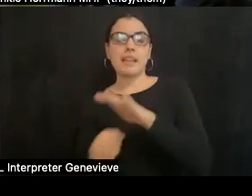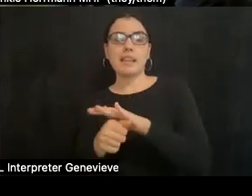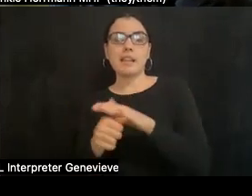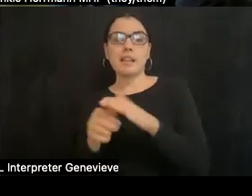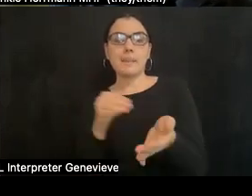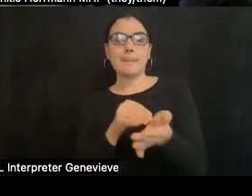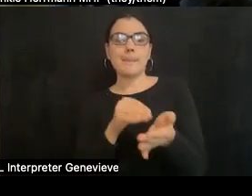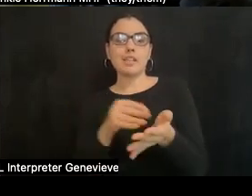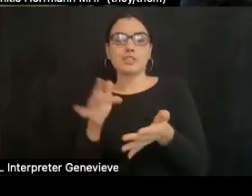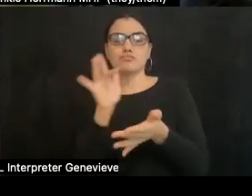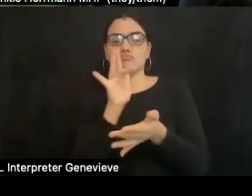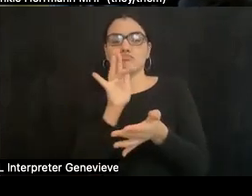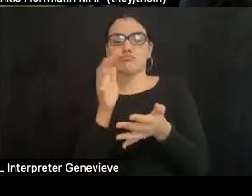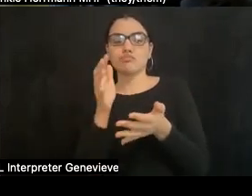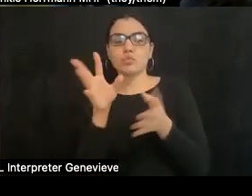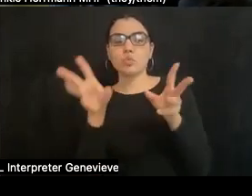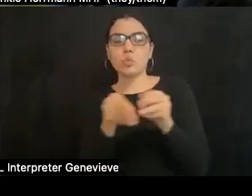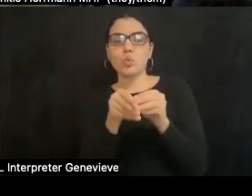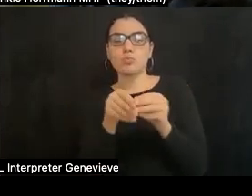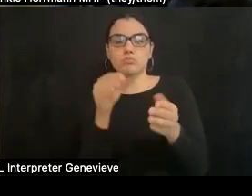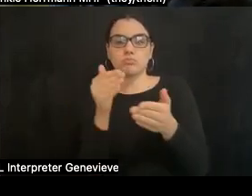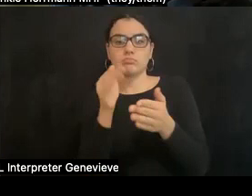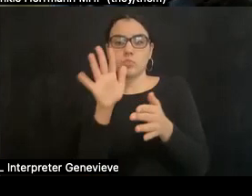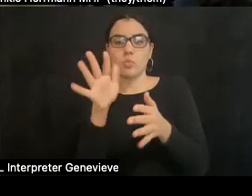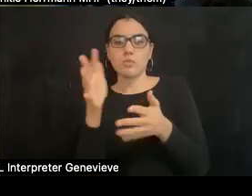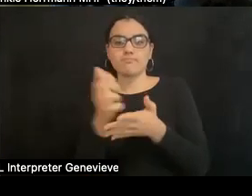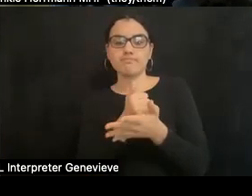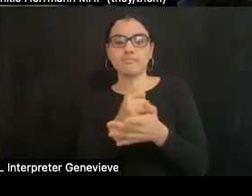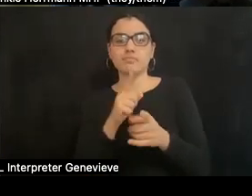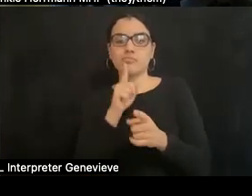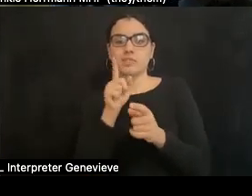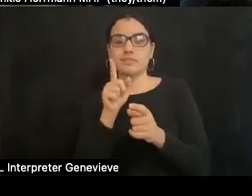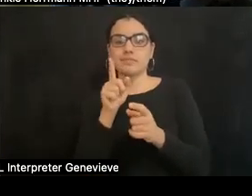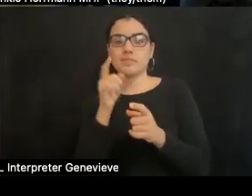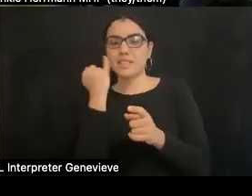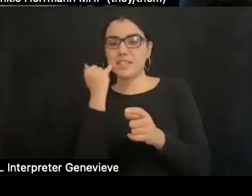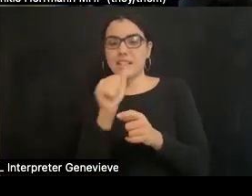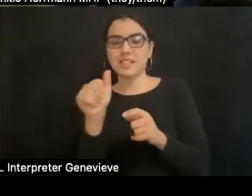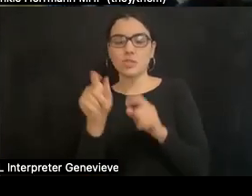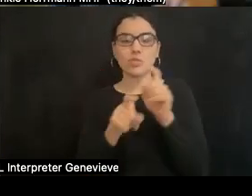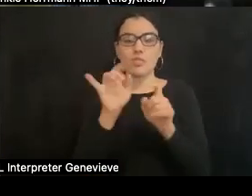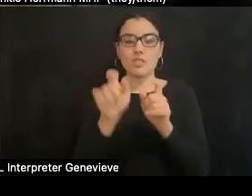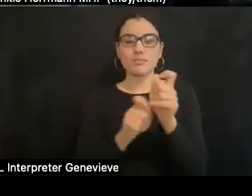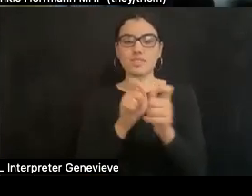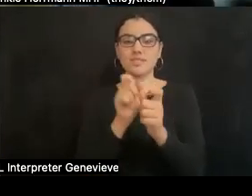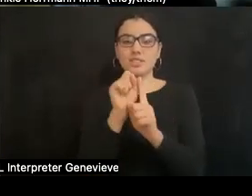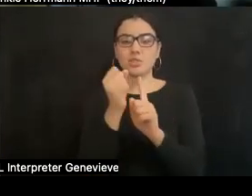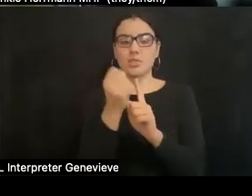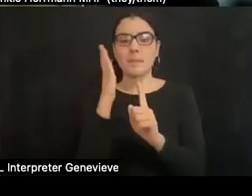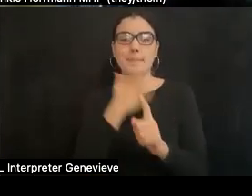on that too, and it gets pretty detailed. So if there's questions about that specific situation, give our office a